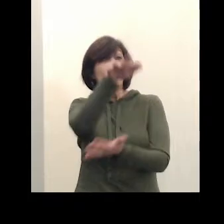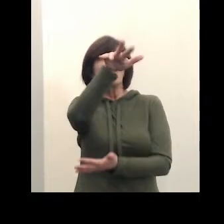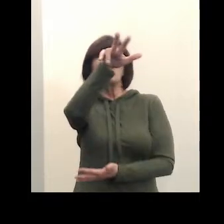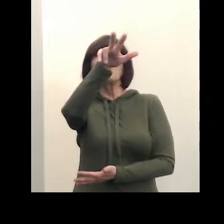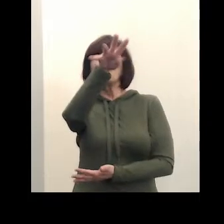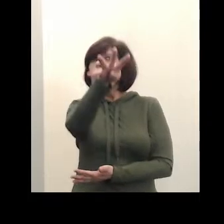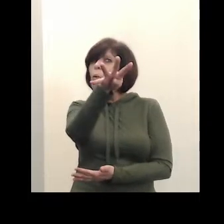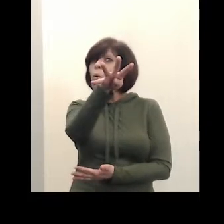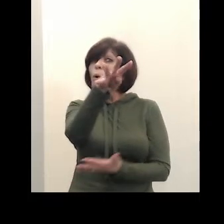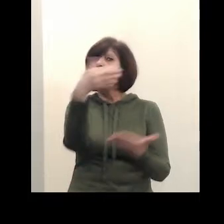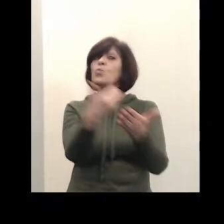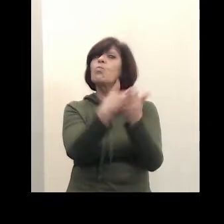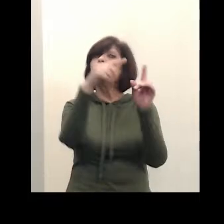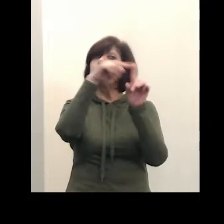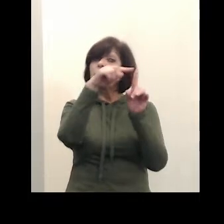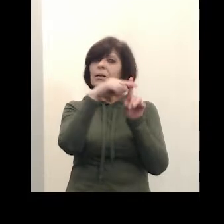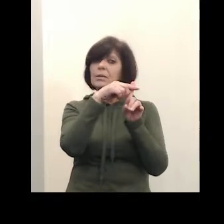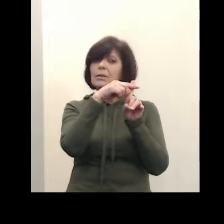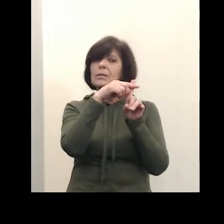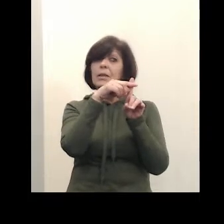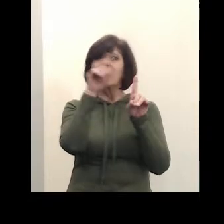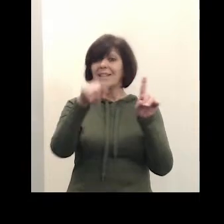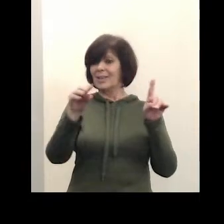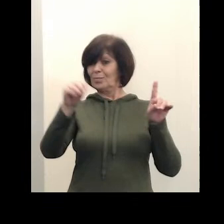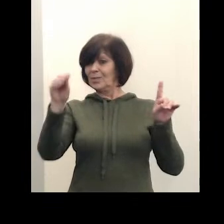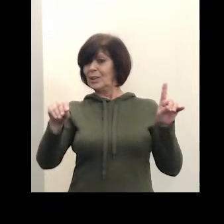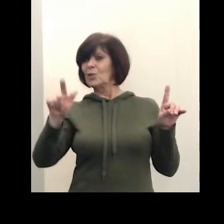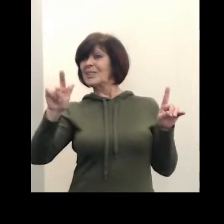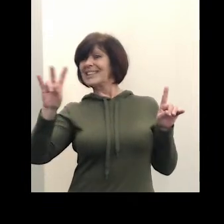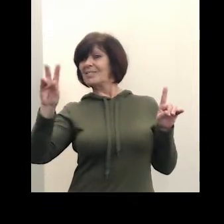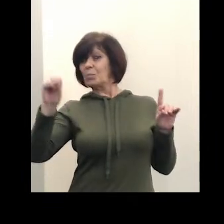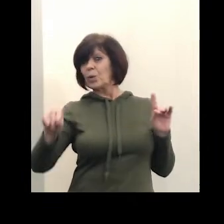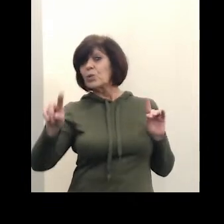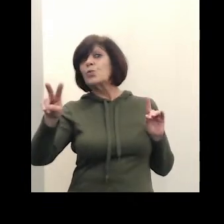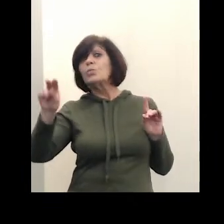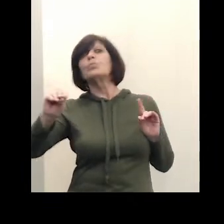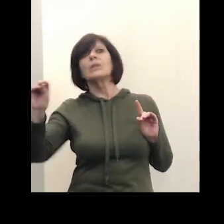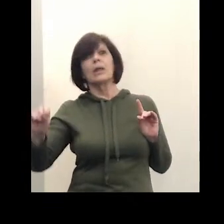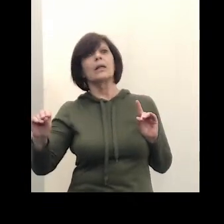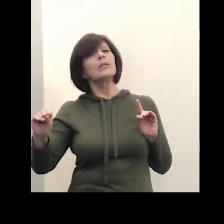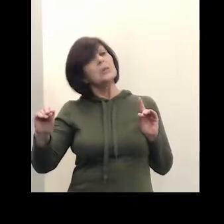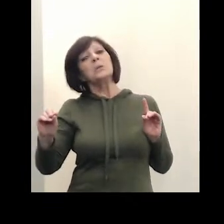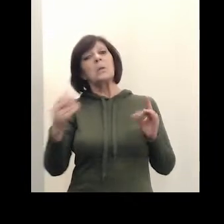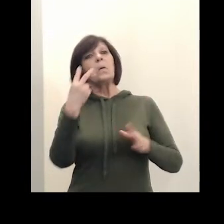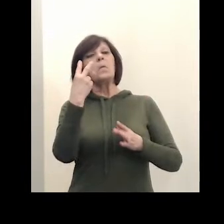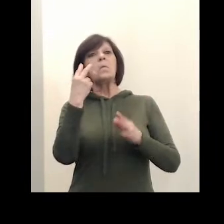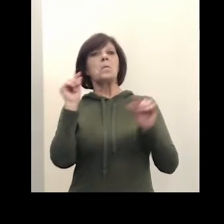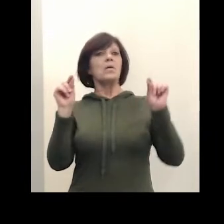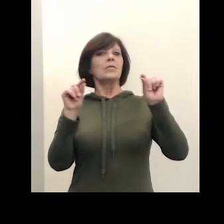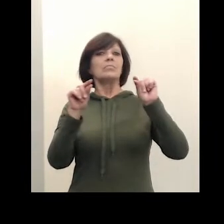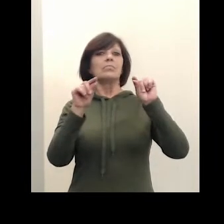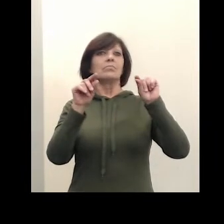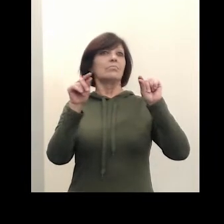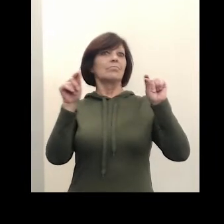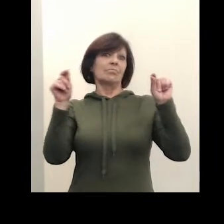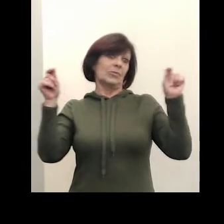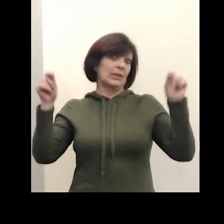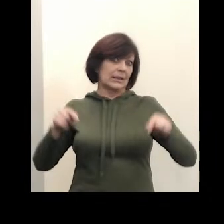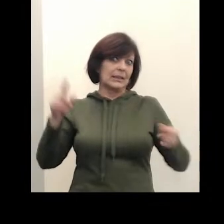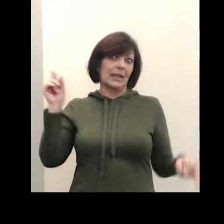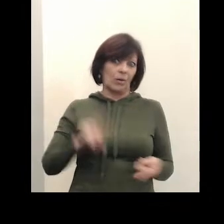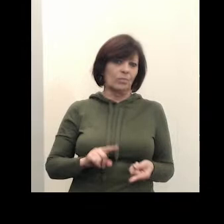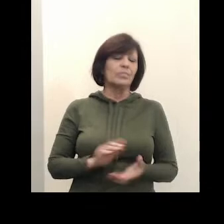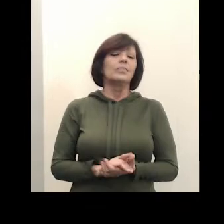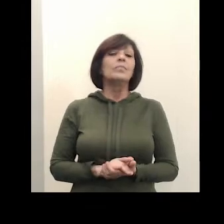2,534 new cases, and the positivity rate was 27.2%. So both of those have dropped, and this is